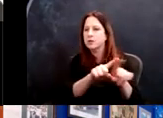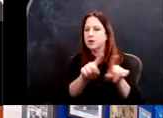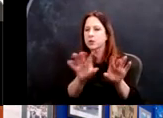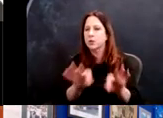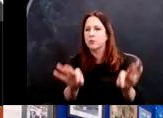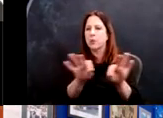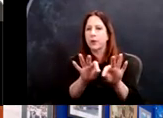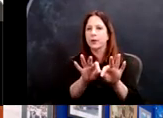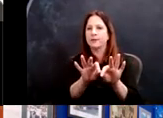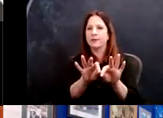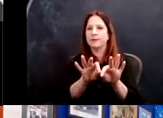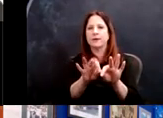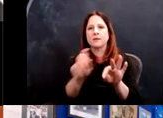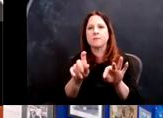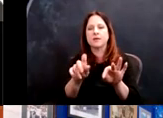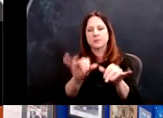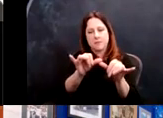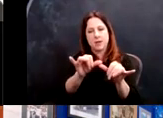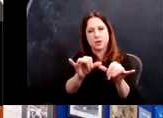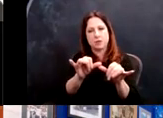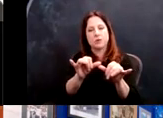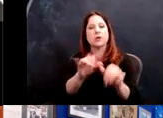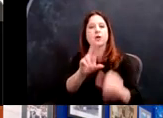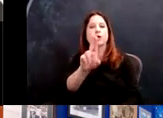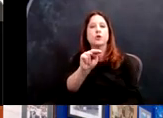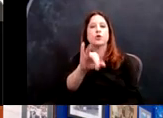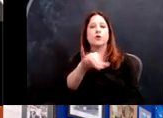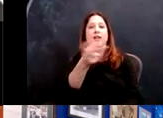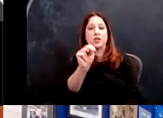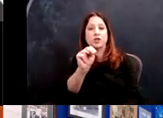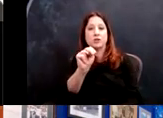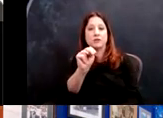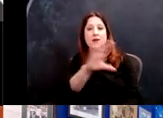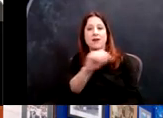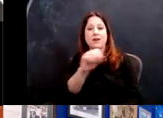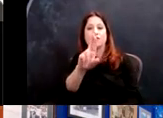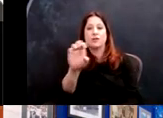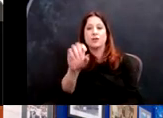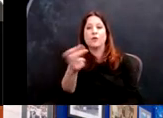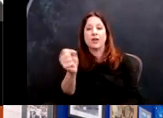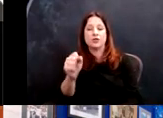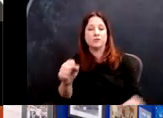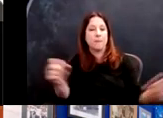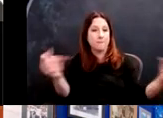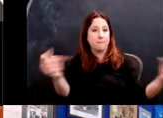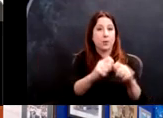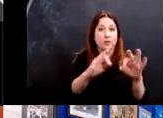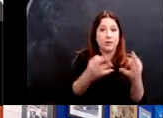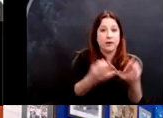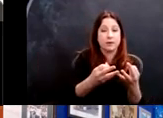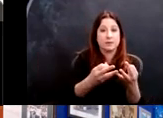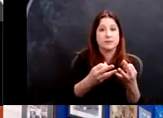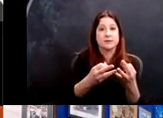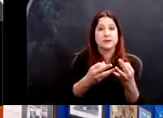measure unification and reunification with families. Mm-hmm. I think that's a really strong indicator